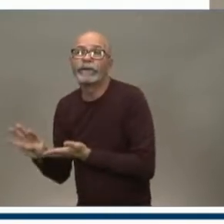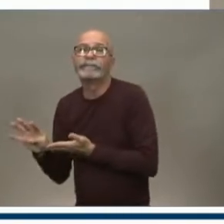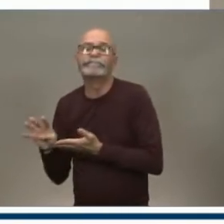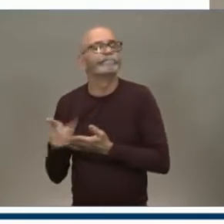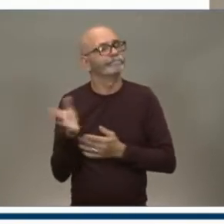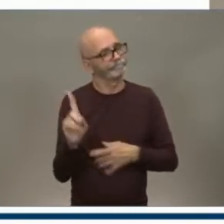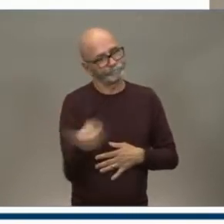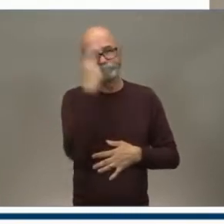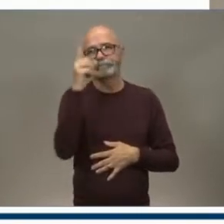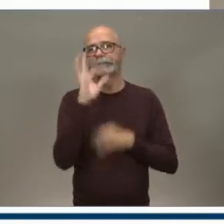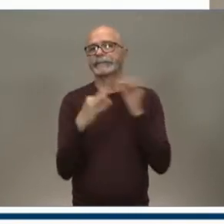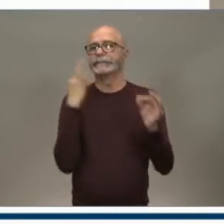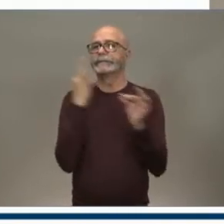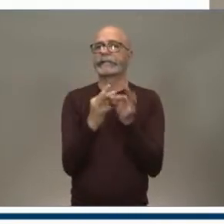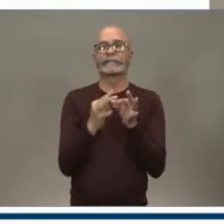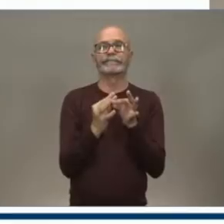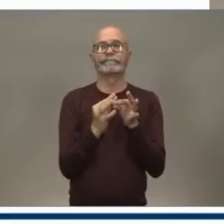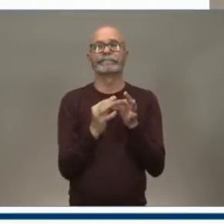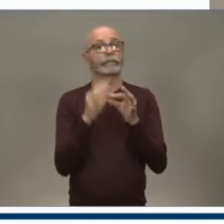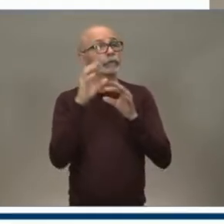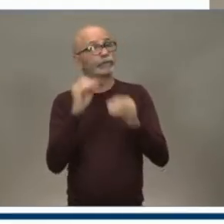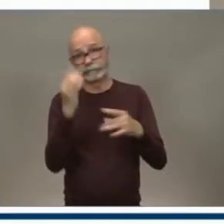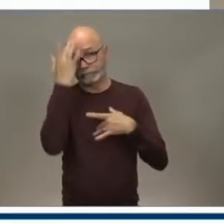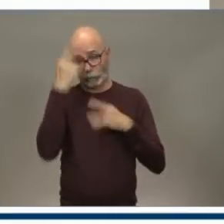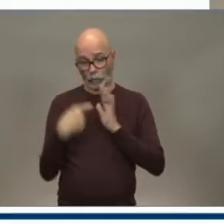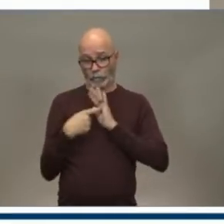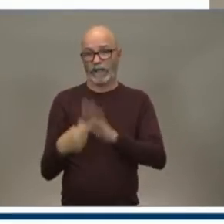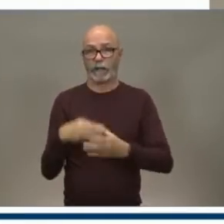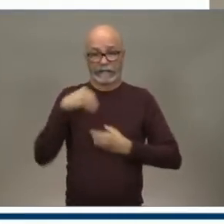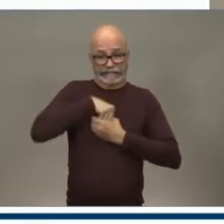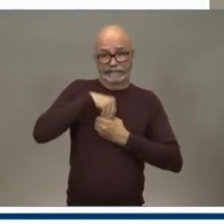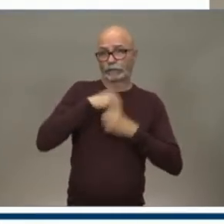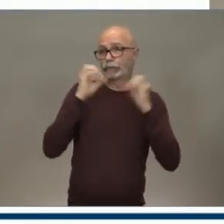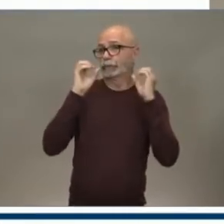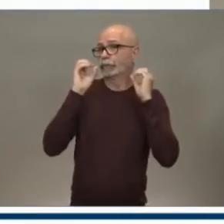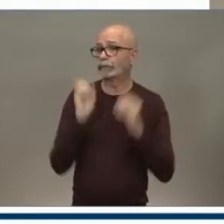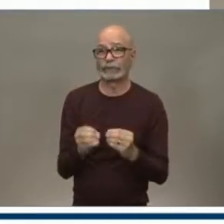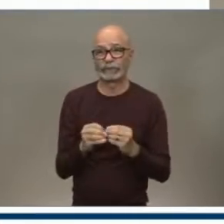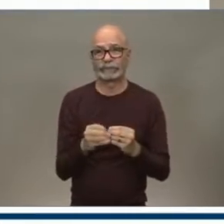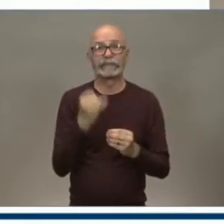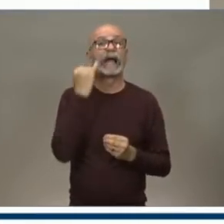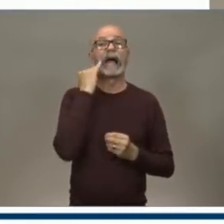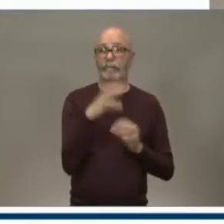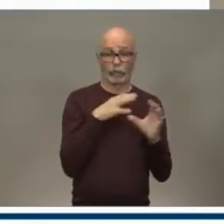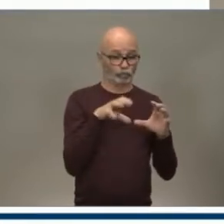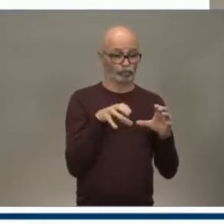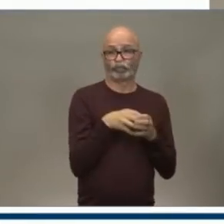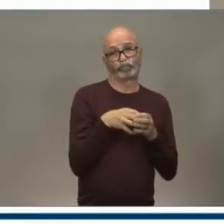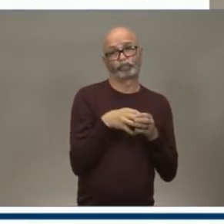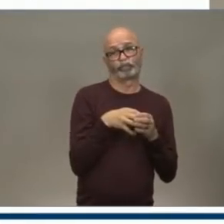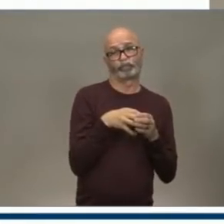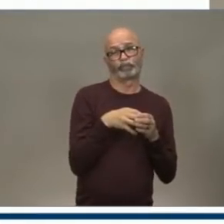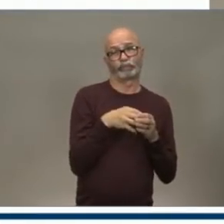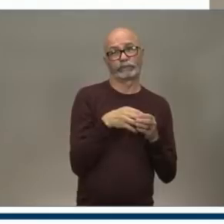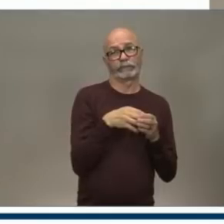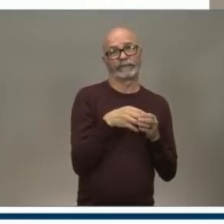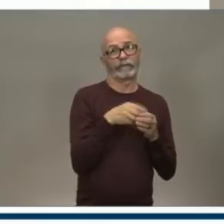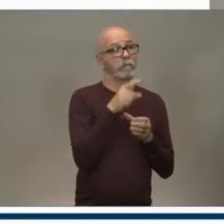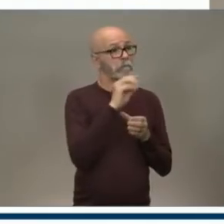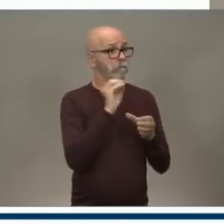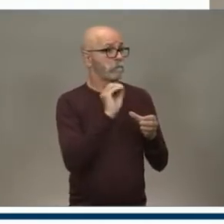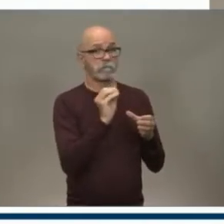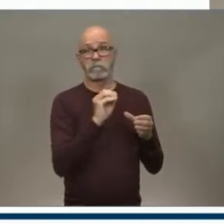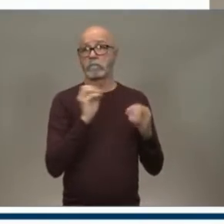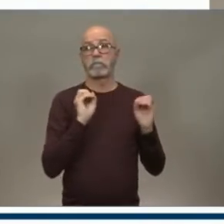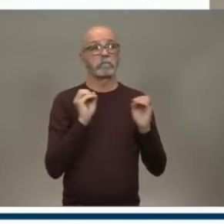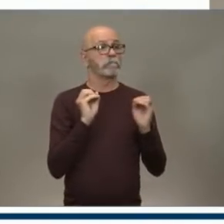outbreaks, and we're looking at how potentially we've already started some of the bars. Everybody's used the word and